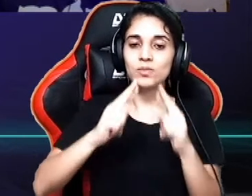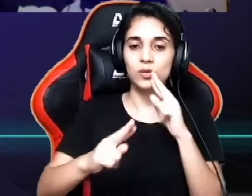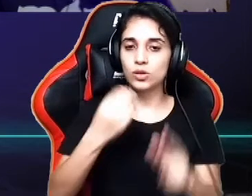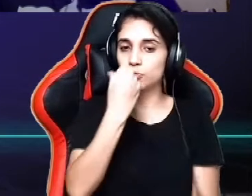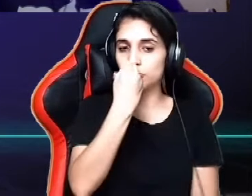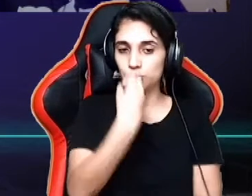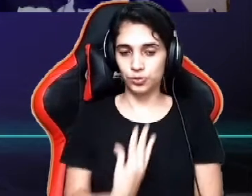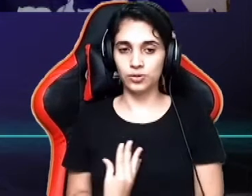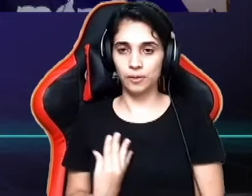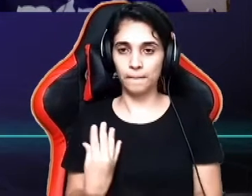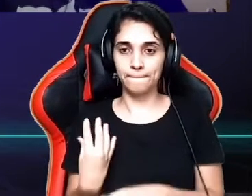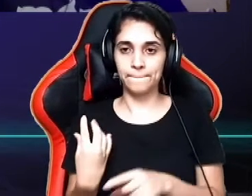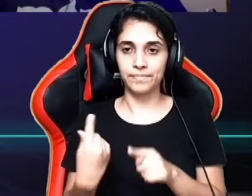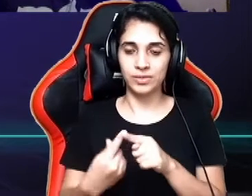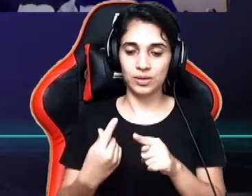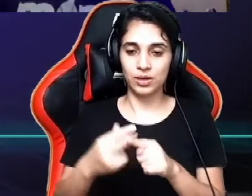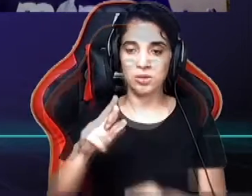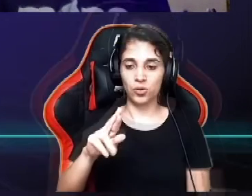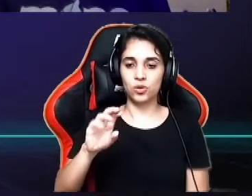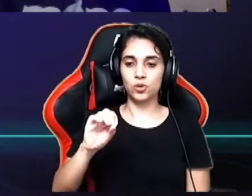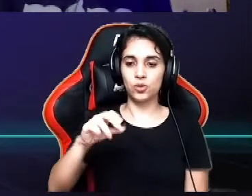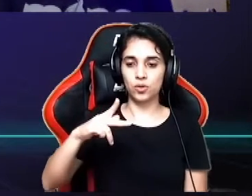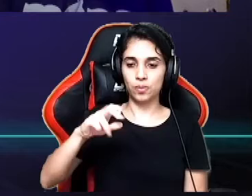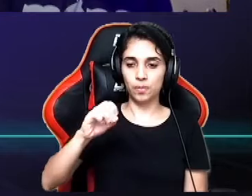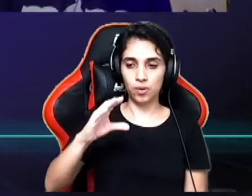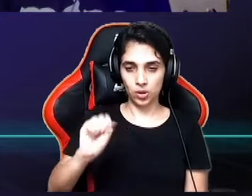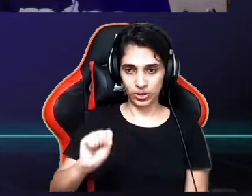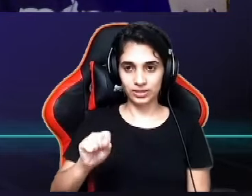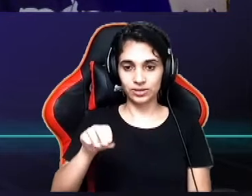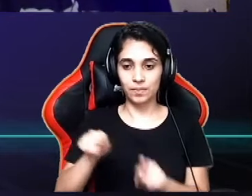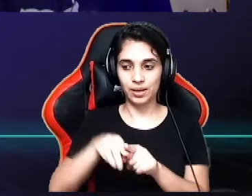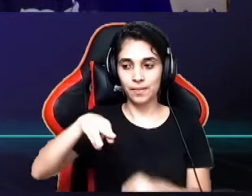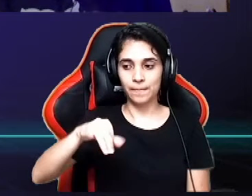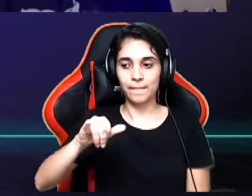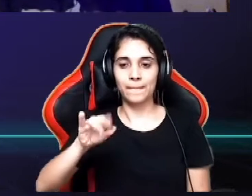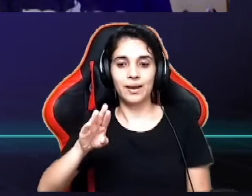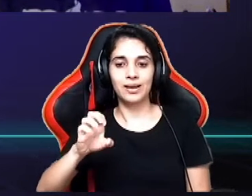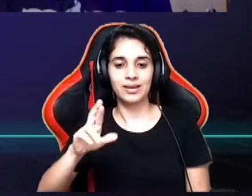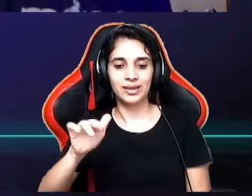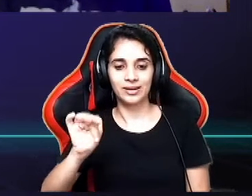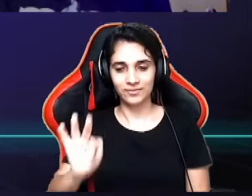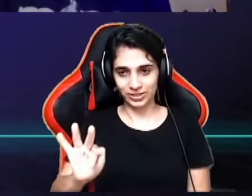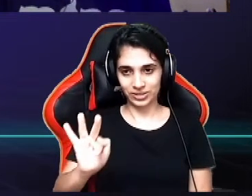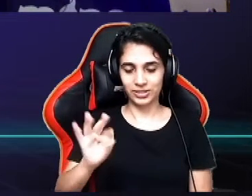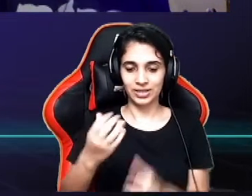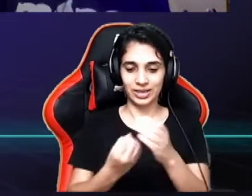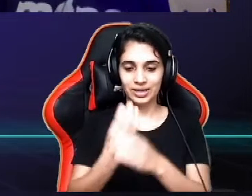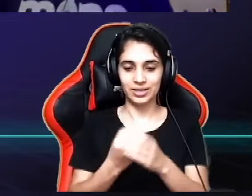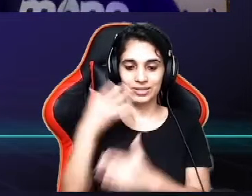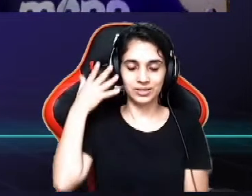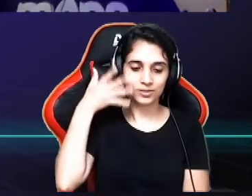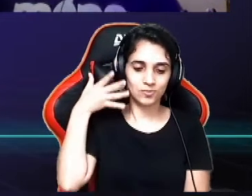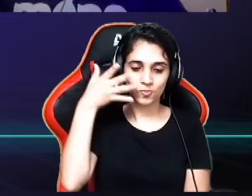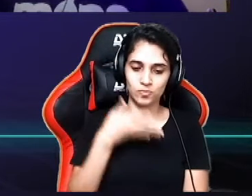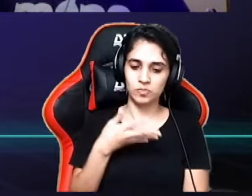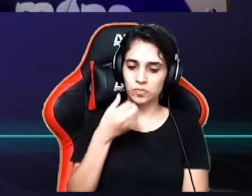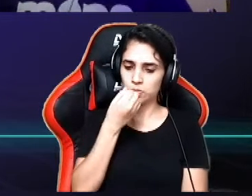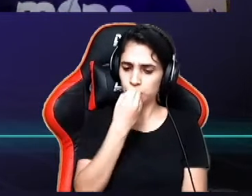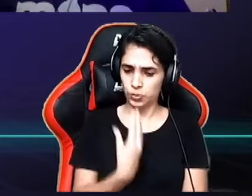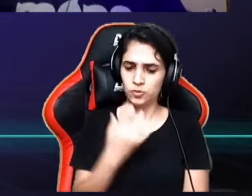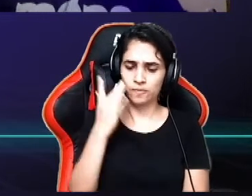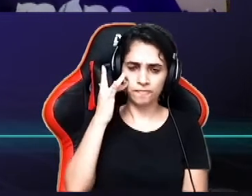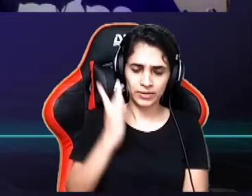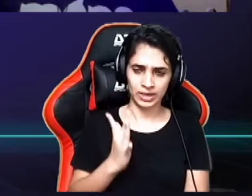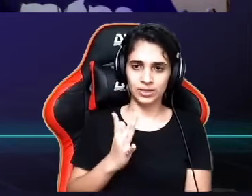had incredible results. So Roblox, Minecraft, that they can sandbox